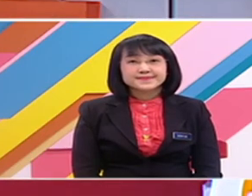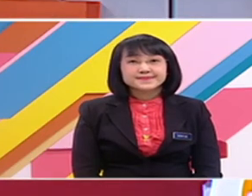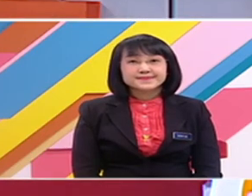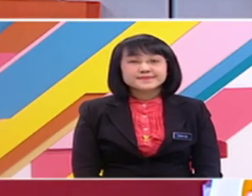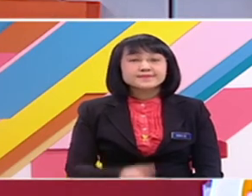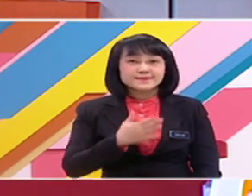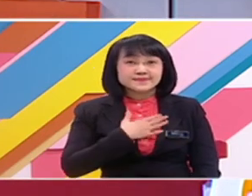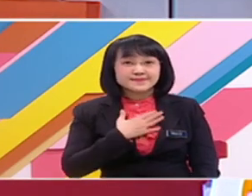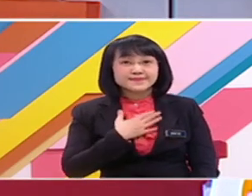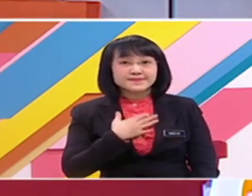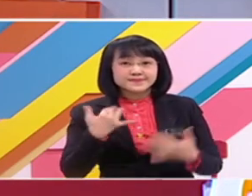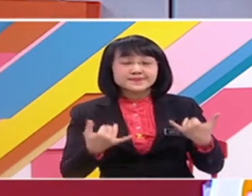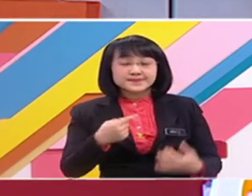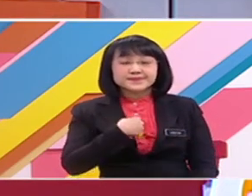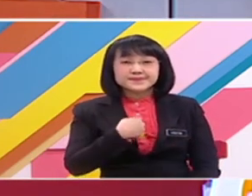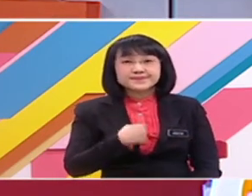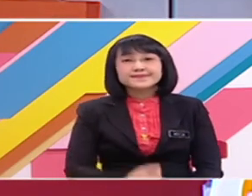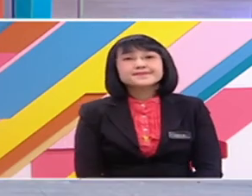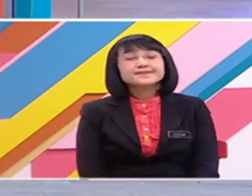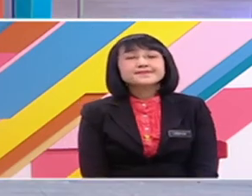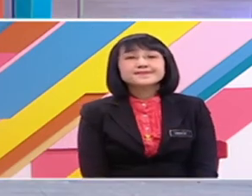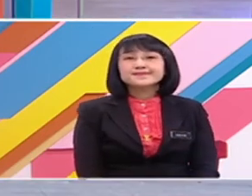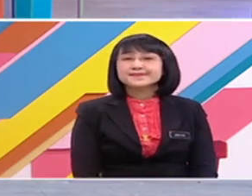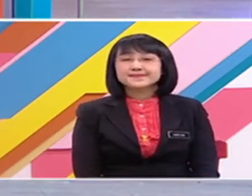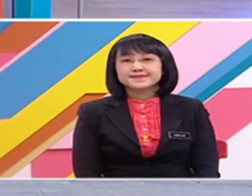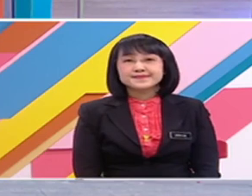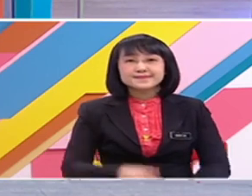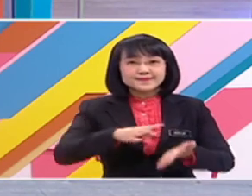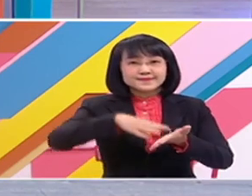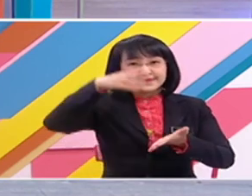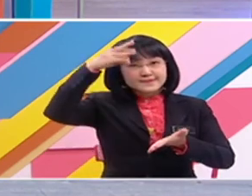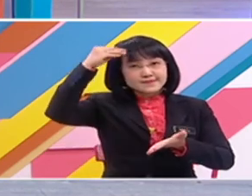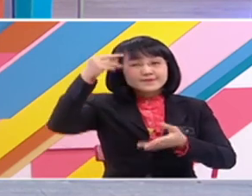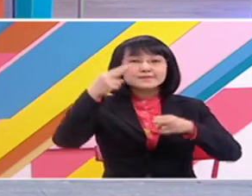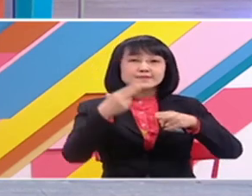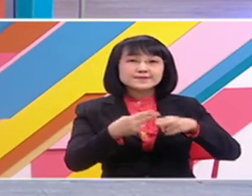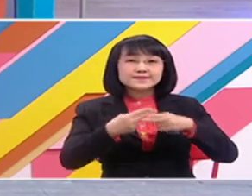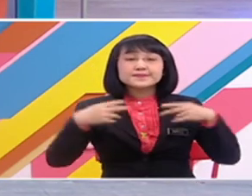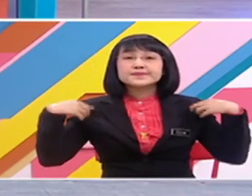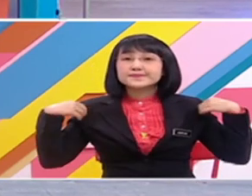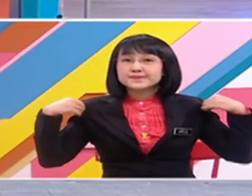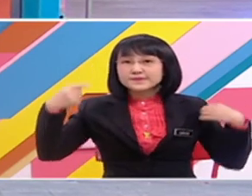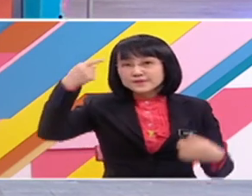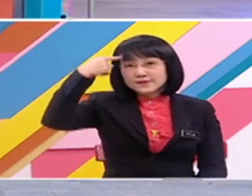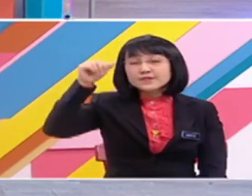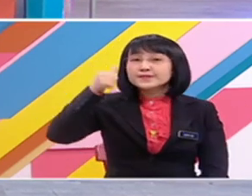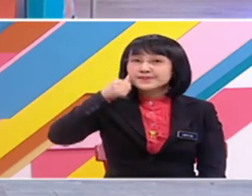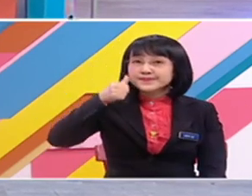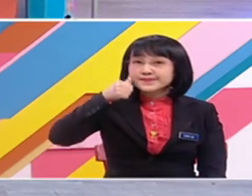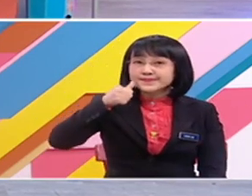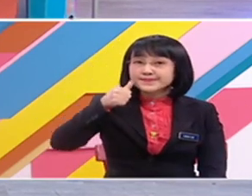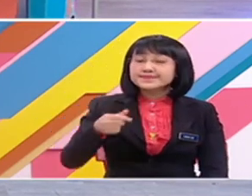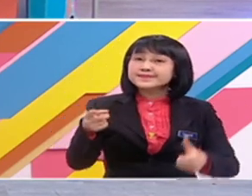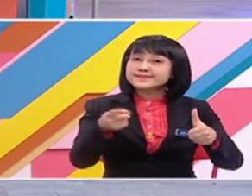my turn now? Yes, your turn. Okay, kids. So let's learn the name of the outfits for girl. Okay, the first